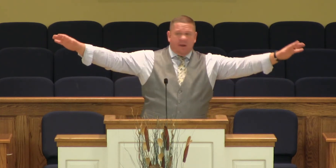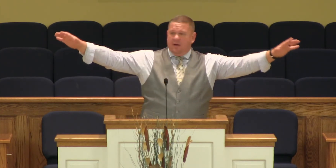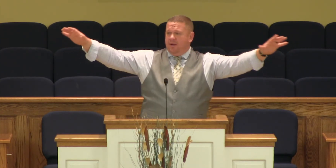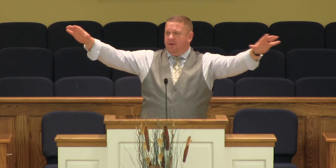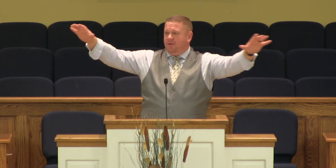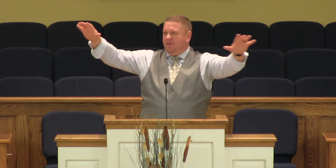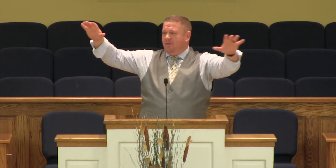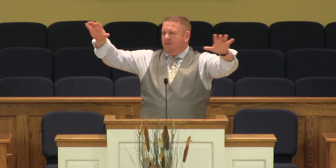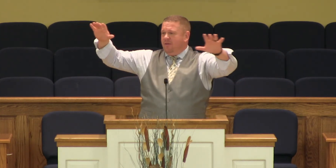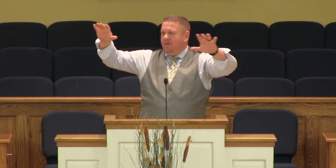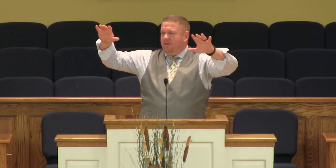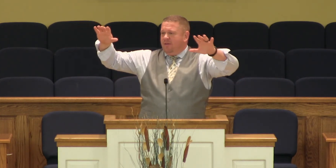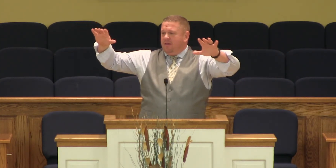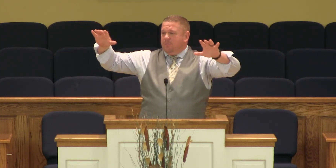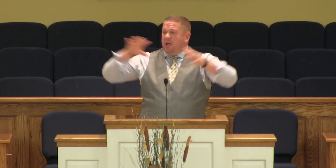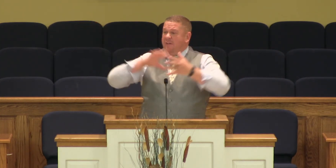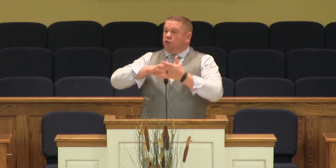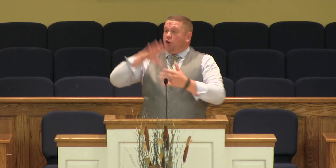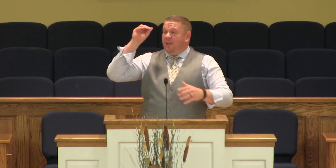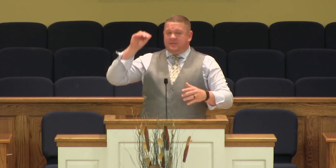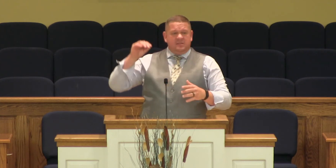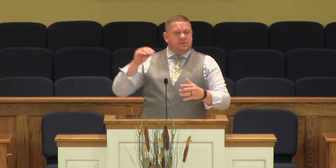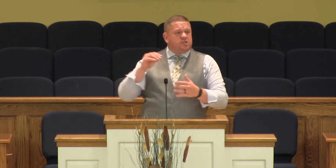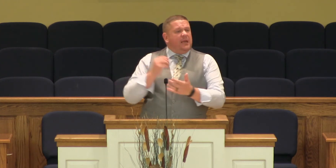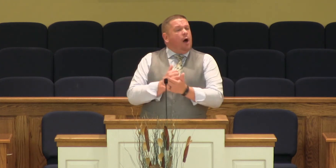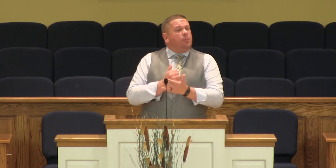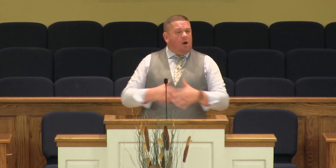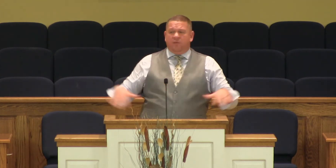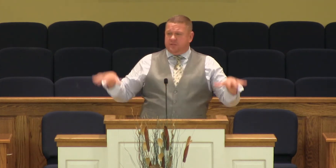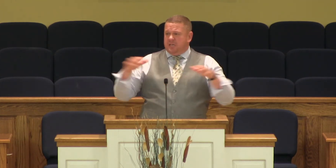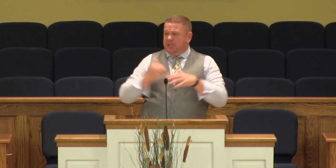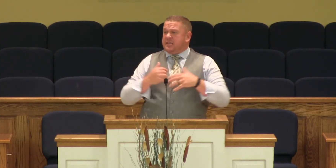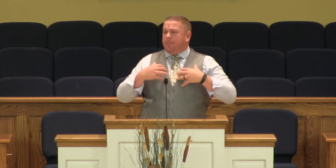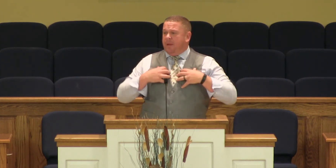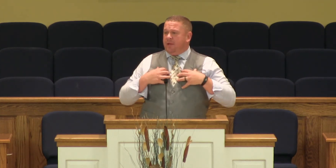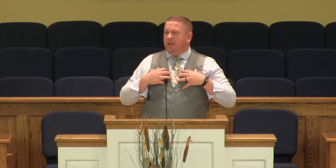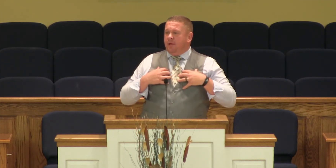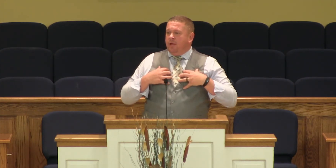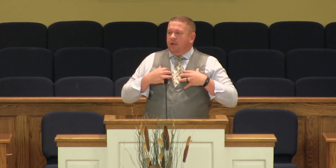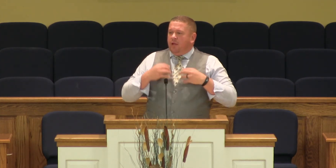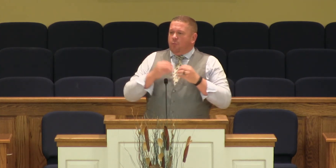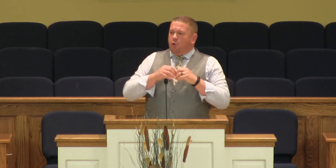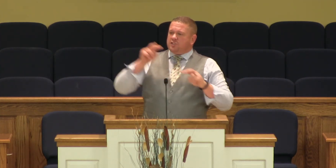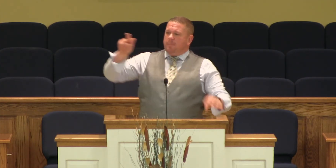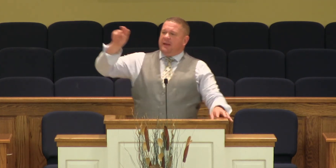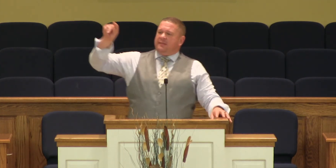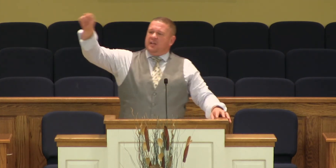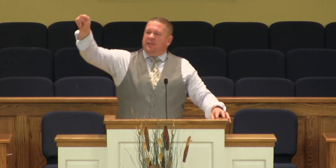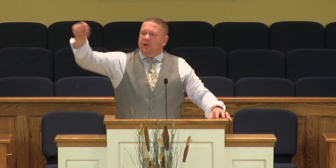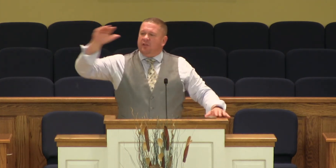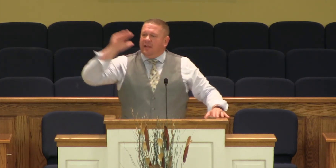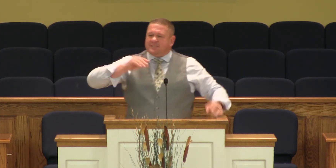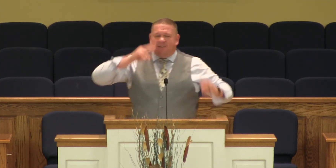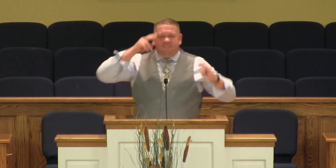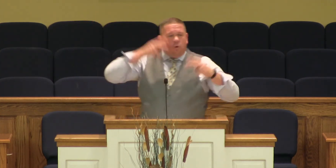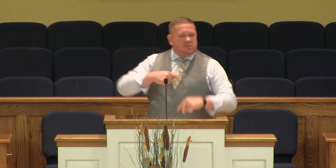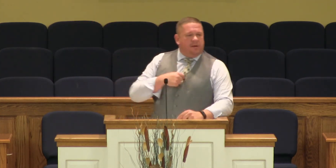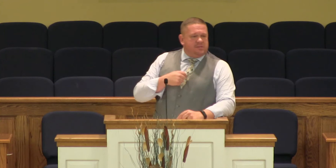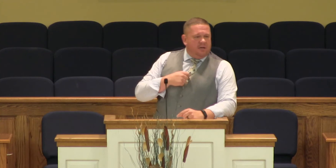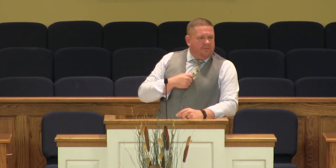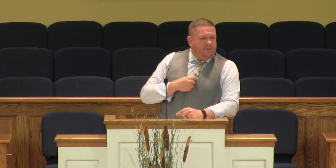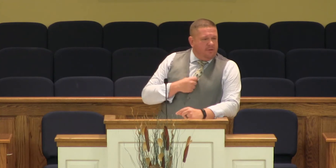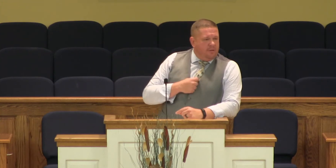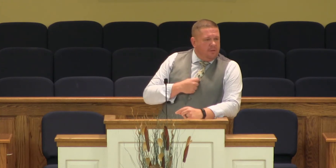to what's going on out here. And brother, I've learned this. This would be a help to all of us. It's helped me. The more I start paying attention out there, the less I focus